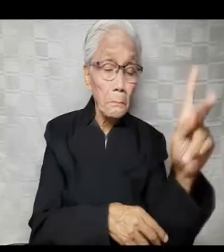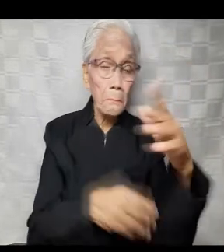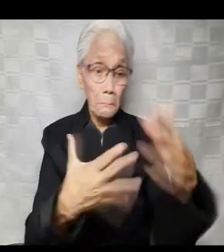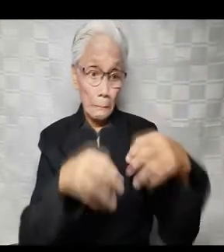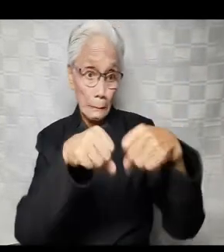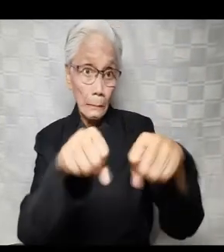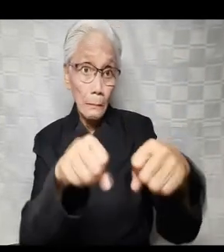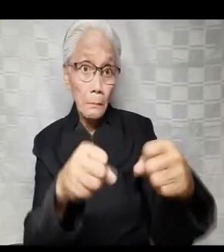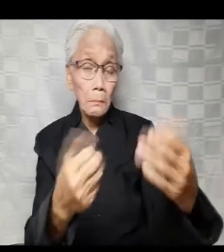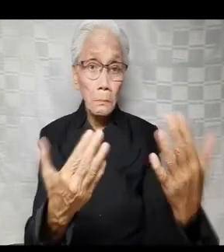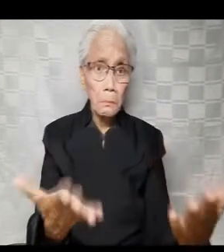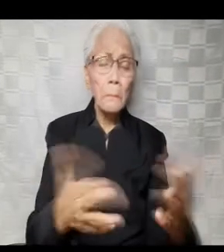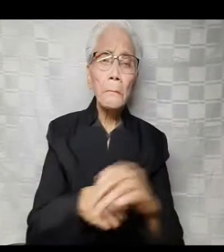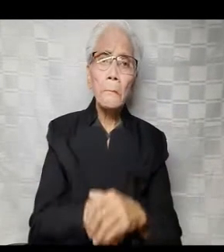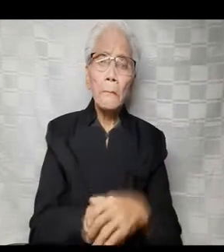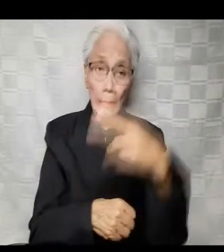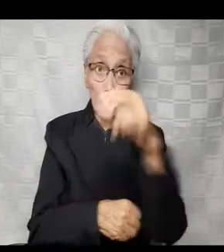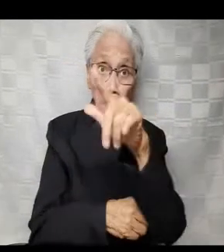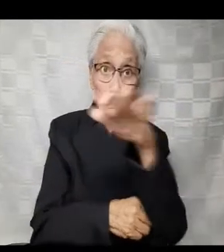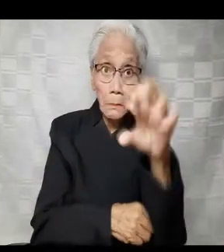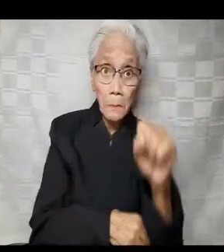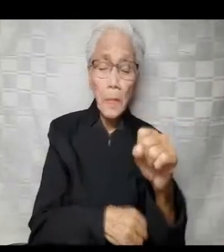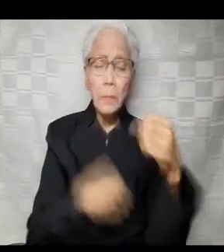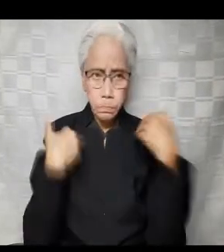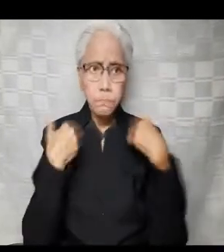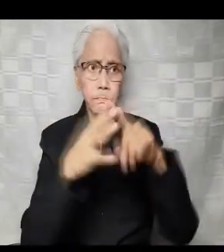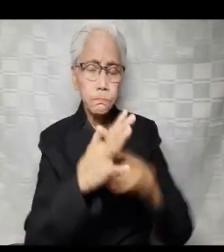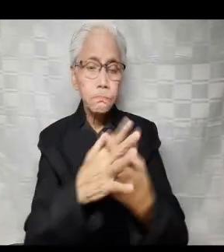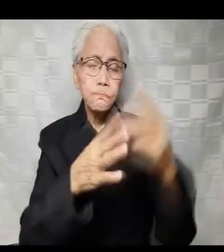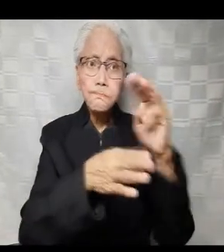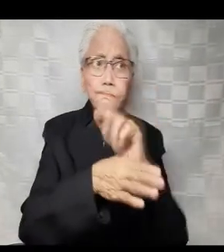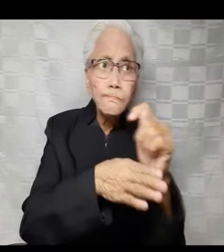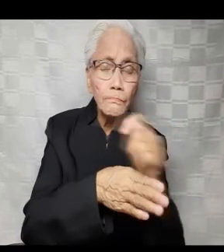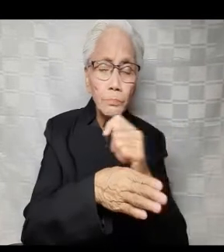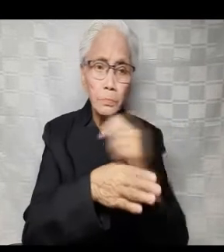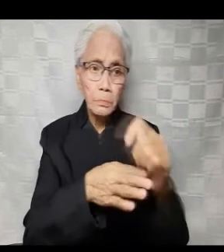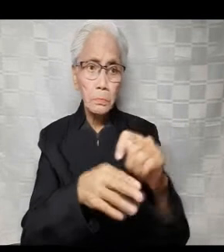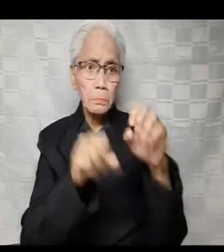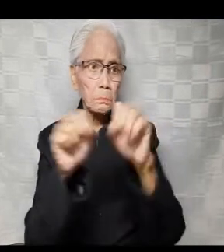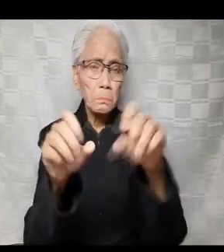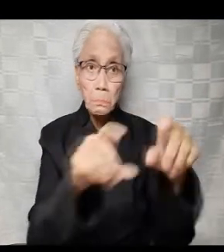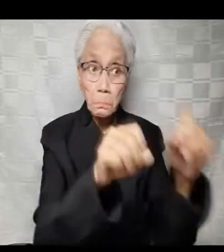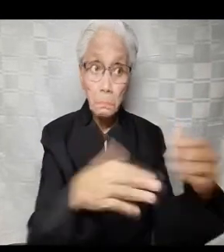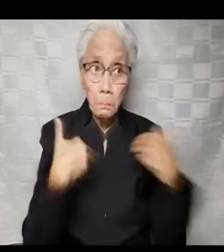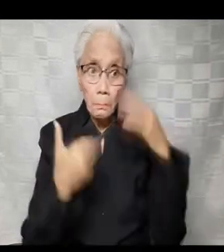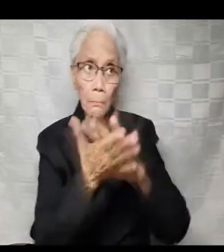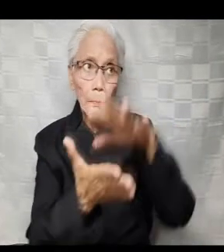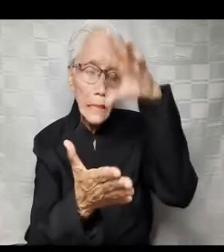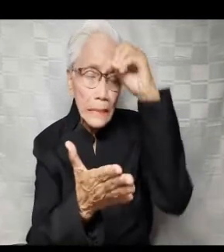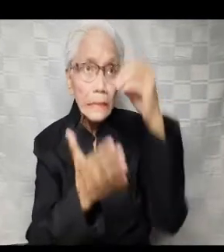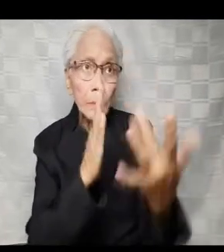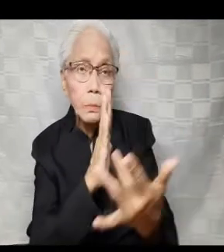goods store of John M. Hale. At Hale's, he began his training as a merchant. He also learned the trick